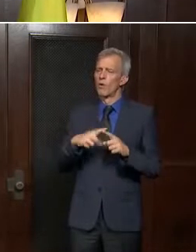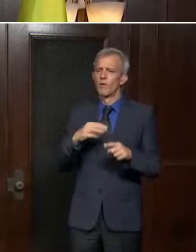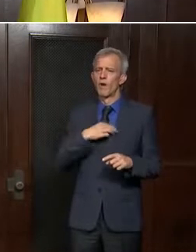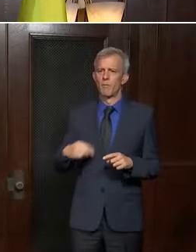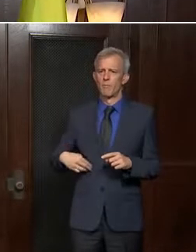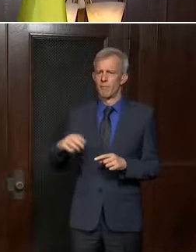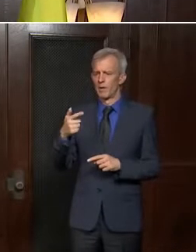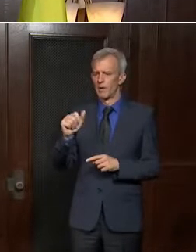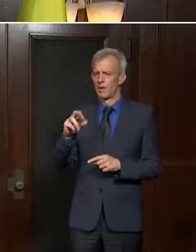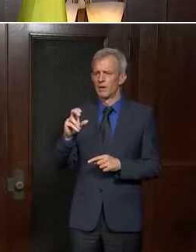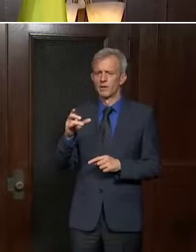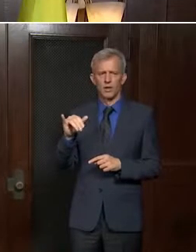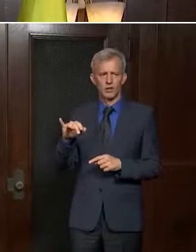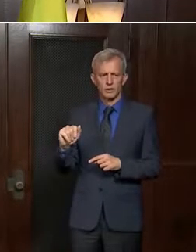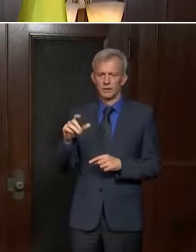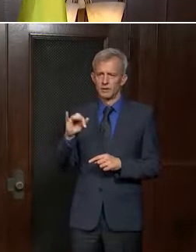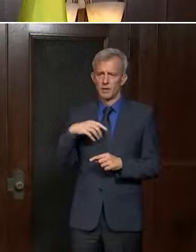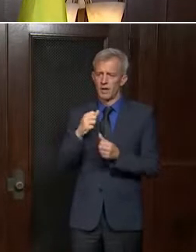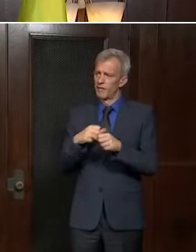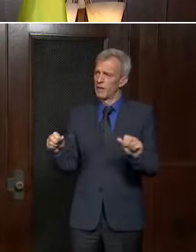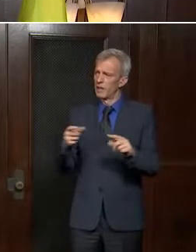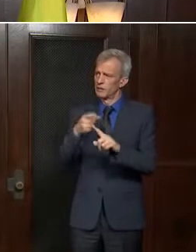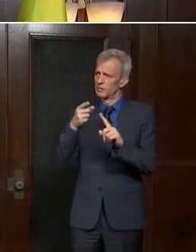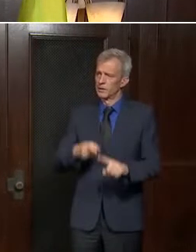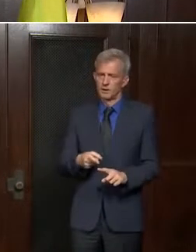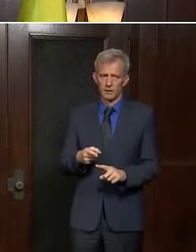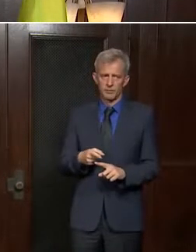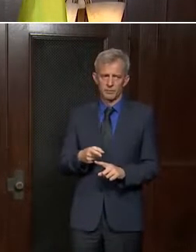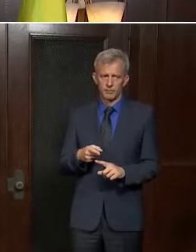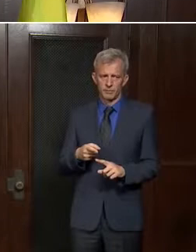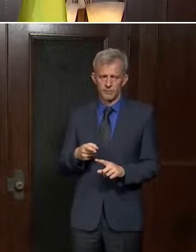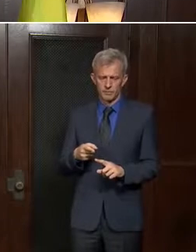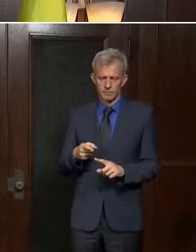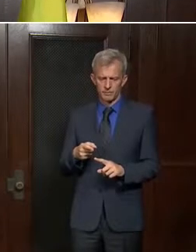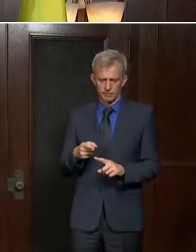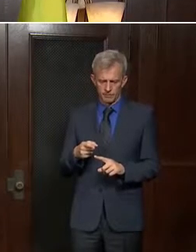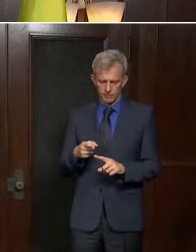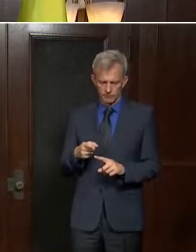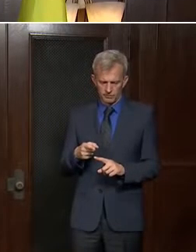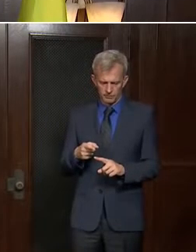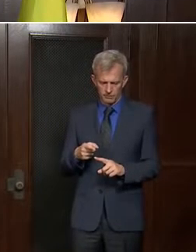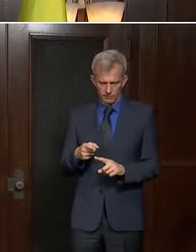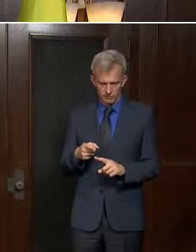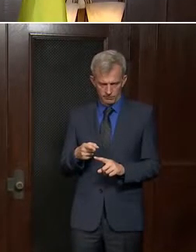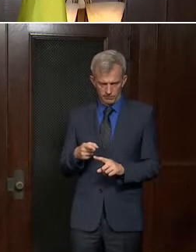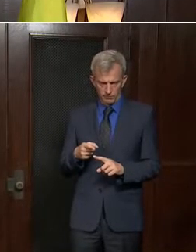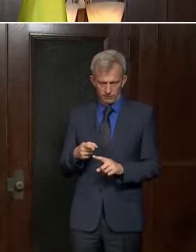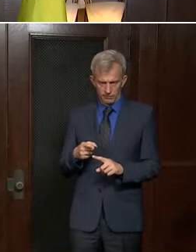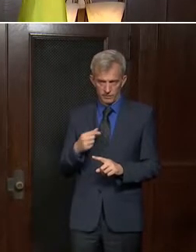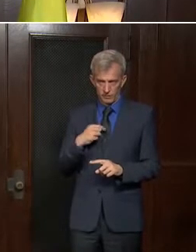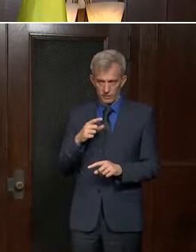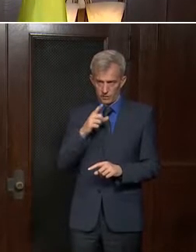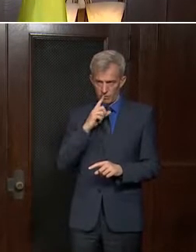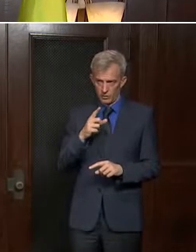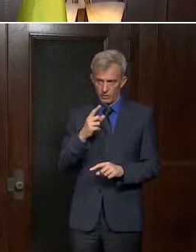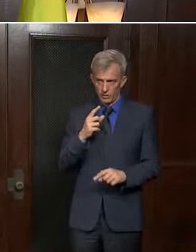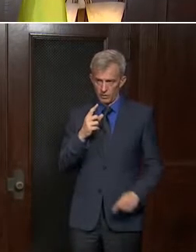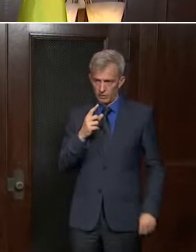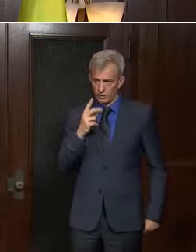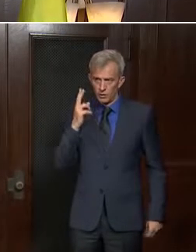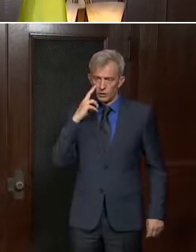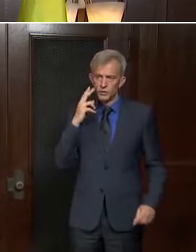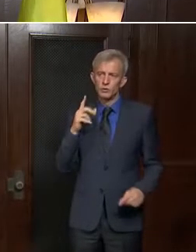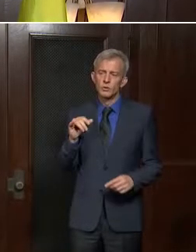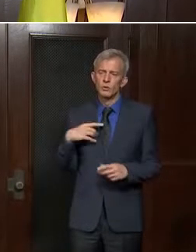5611 law, the bulky items part of it. And also, I really would like to see if you can provide an answer on